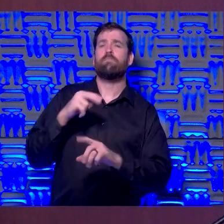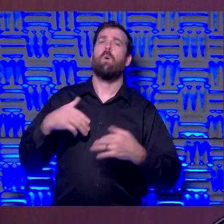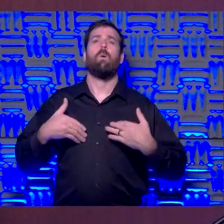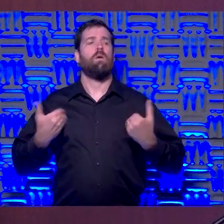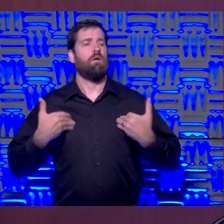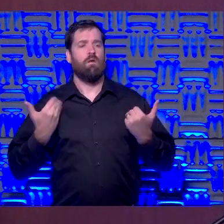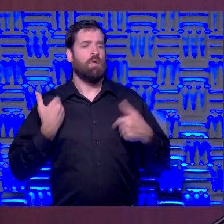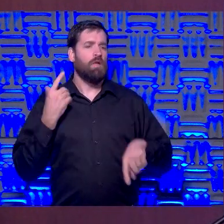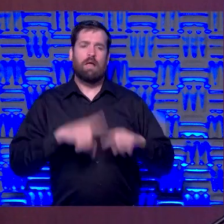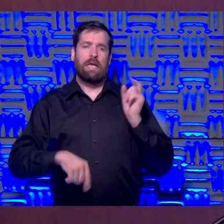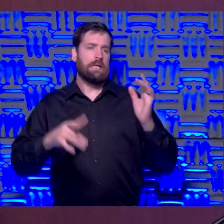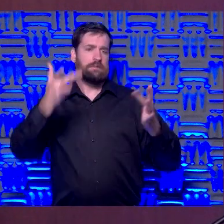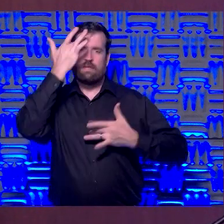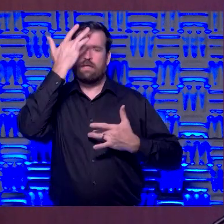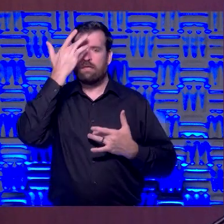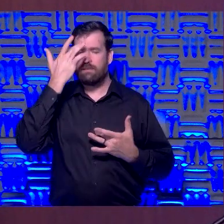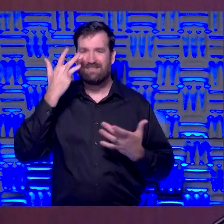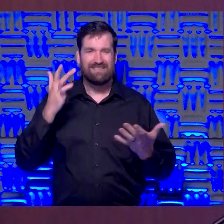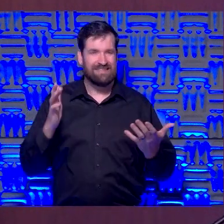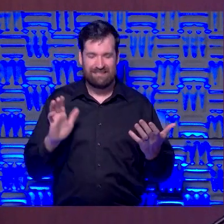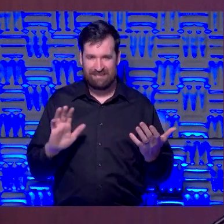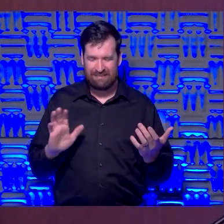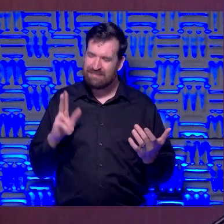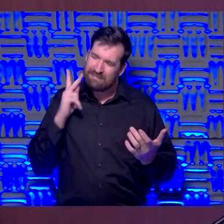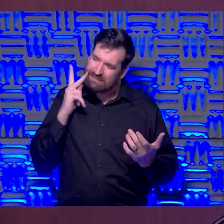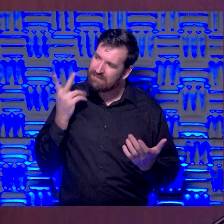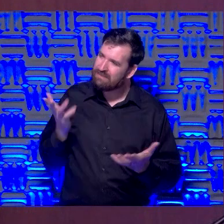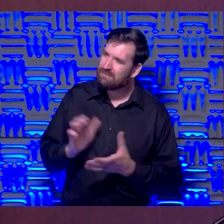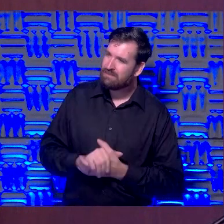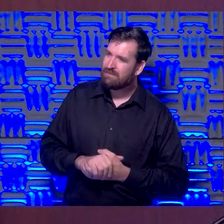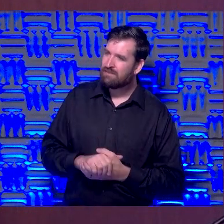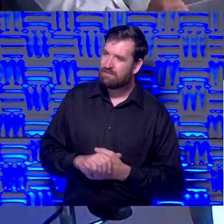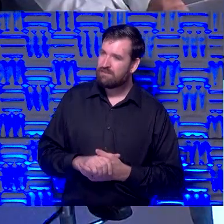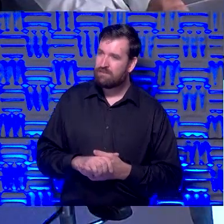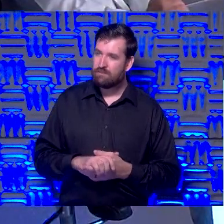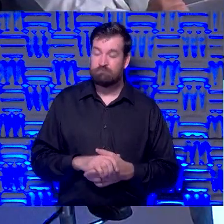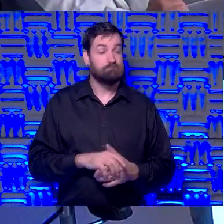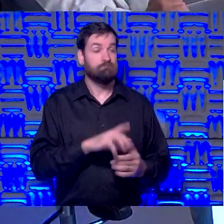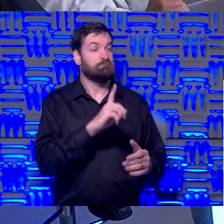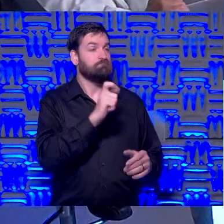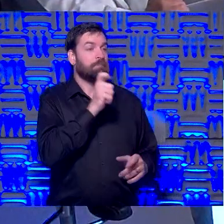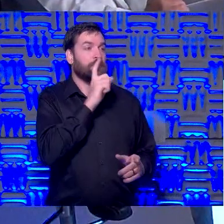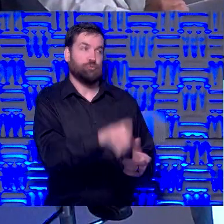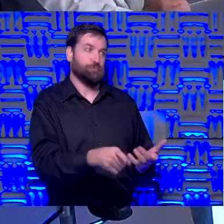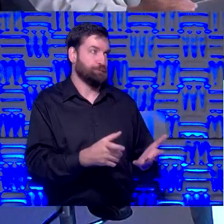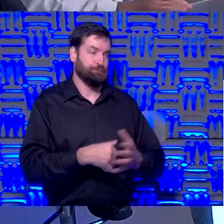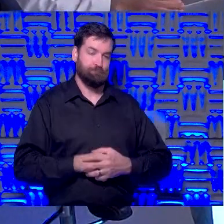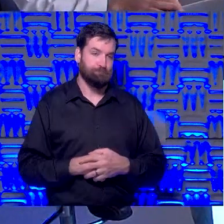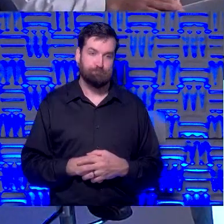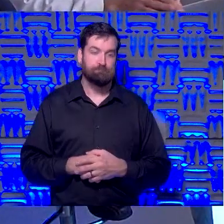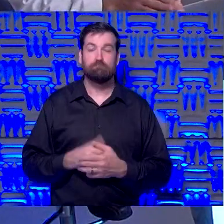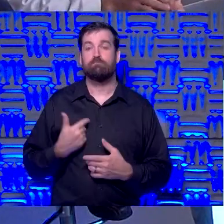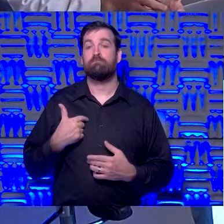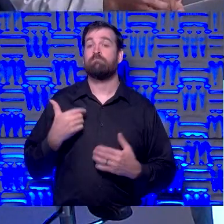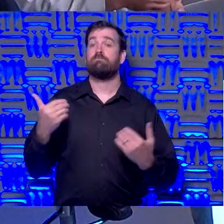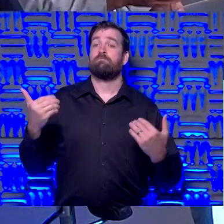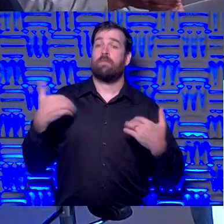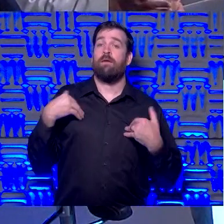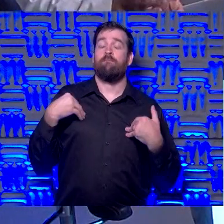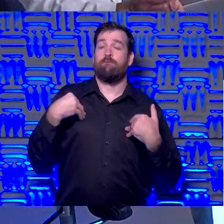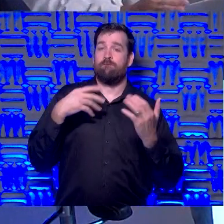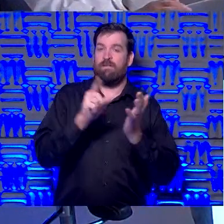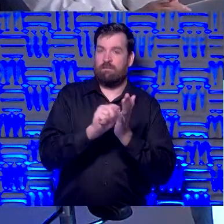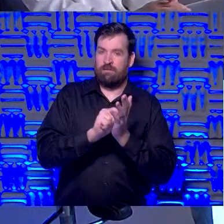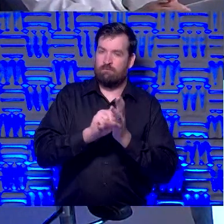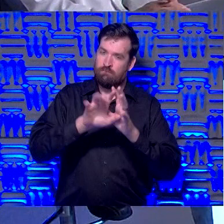sick. What are we seeing there? That's absolutely not true. We have evidence from published